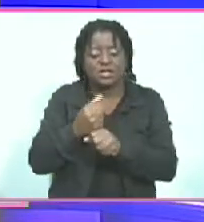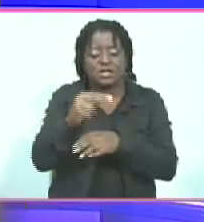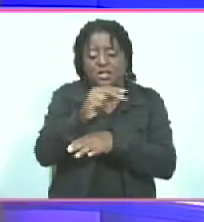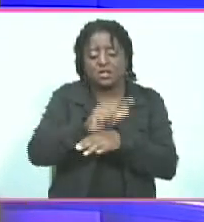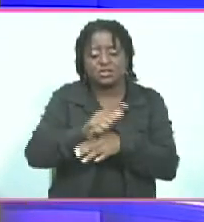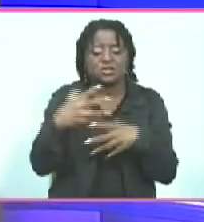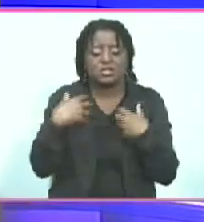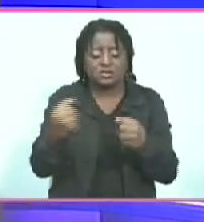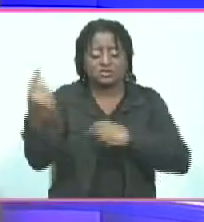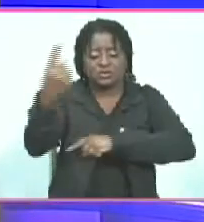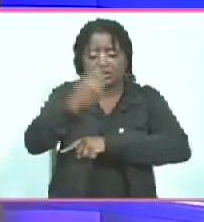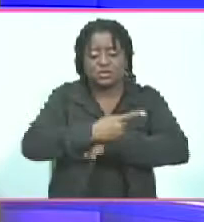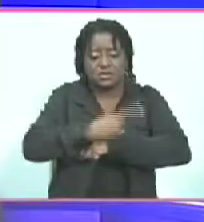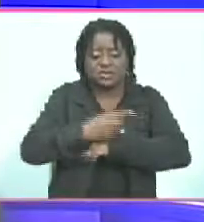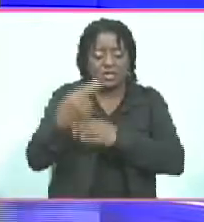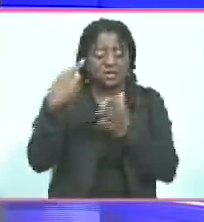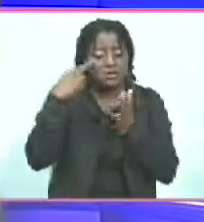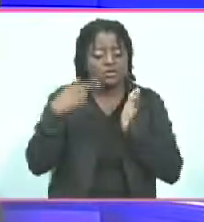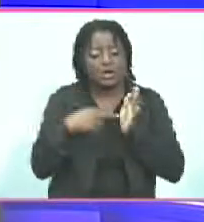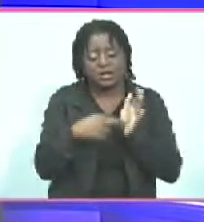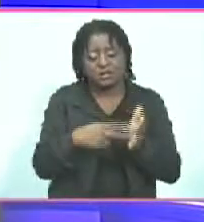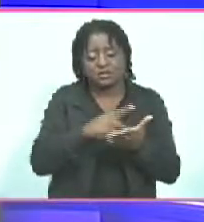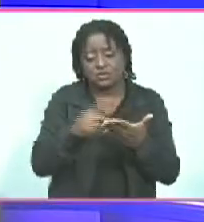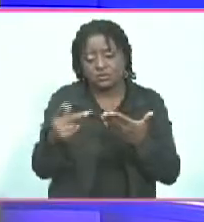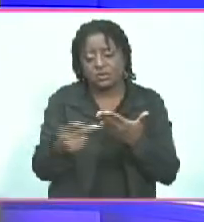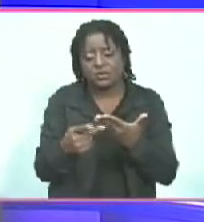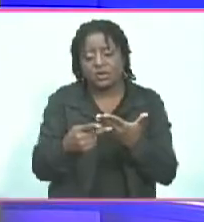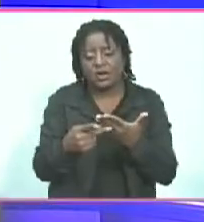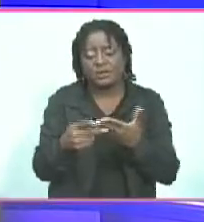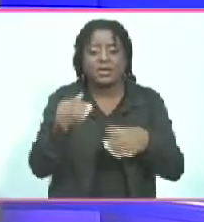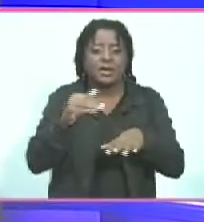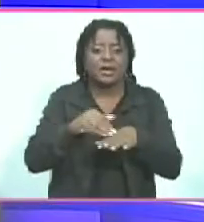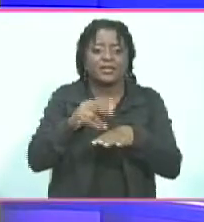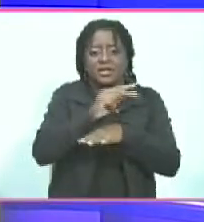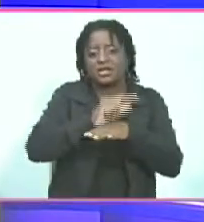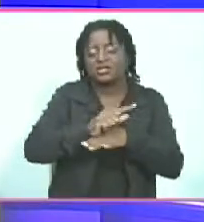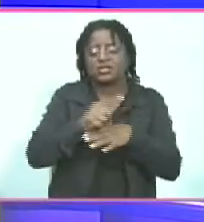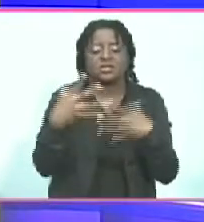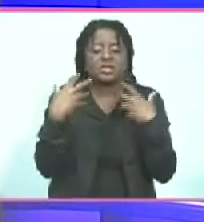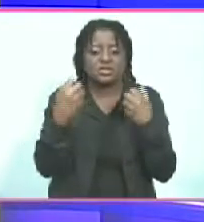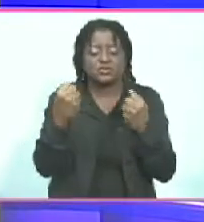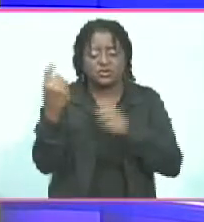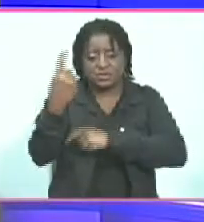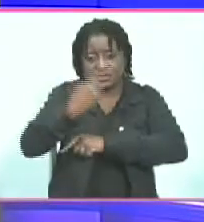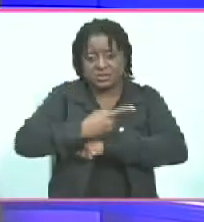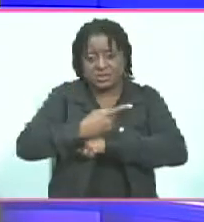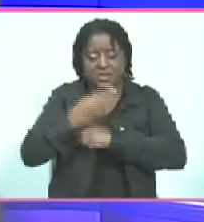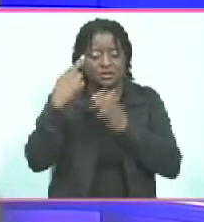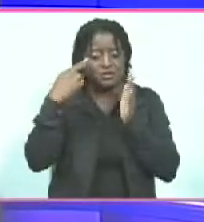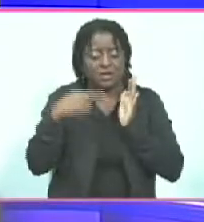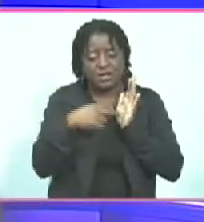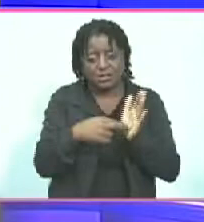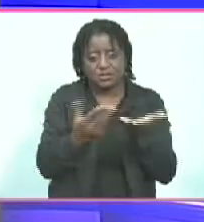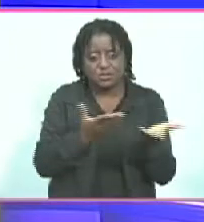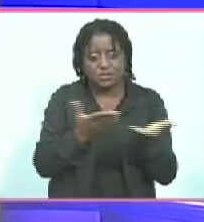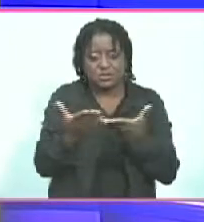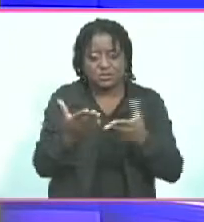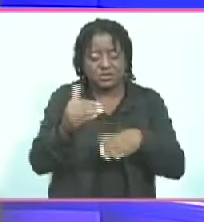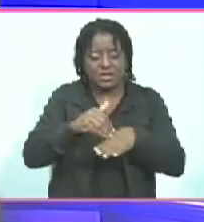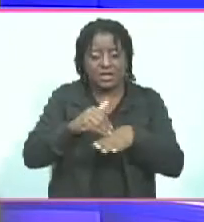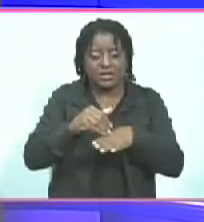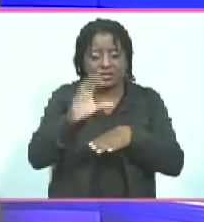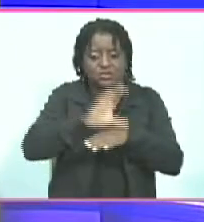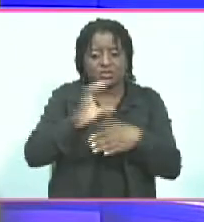for tuning in. While addressing the National Heroes Day recognition services at the Church of God of Prophecy for outstanding leaders in that church